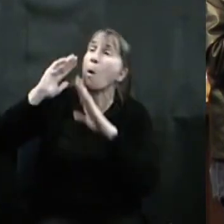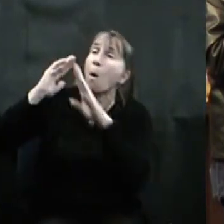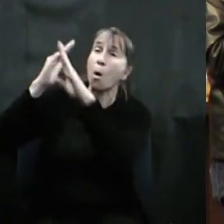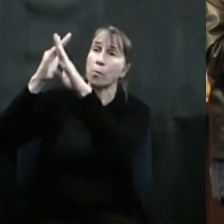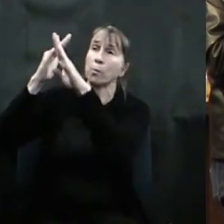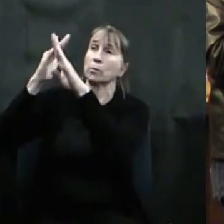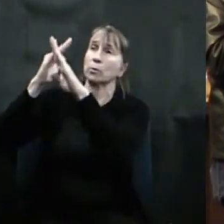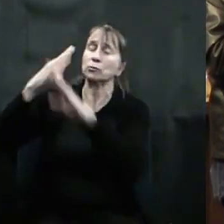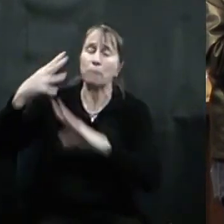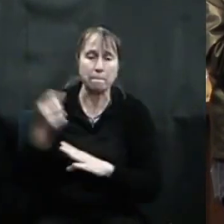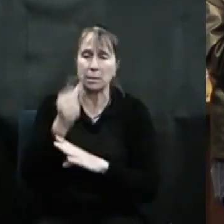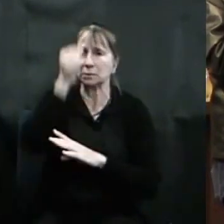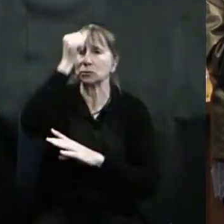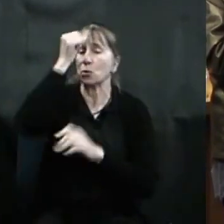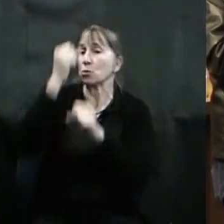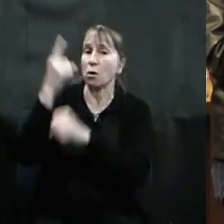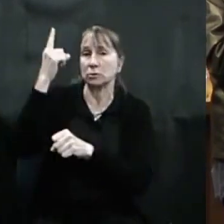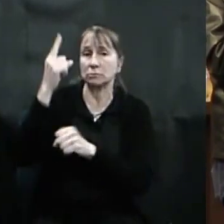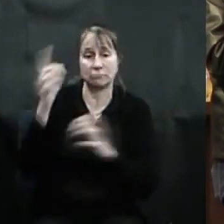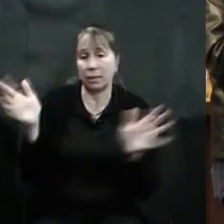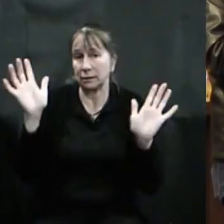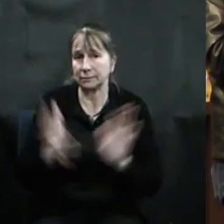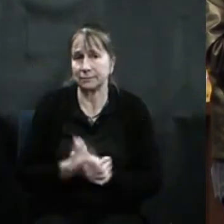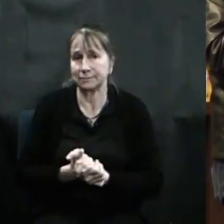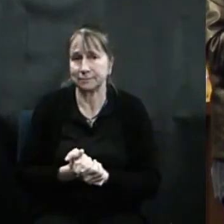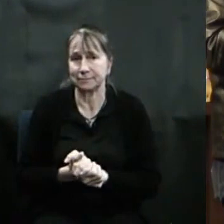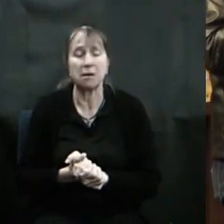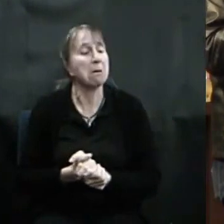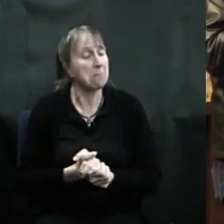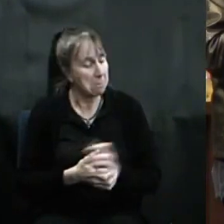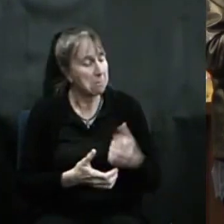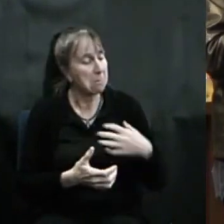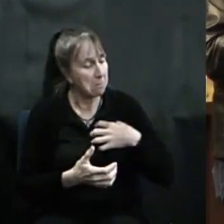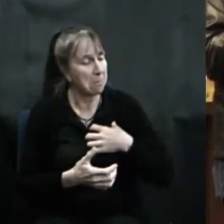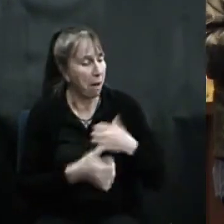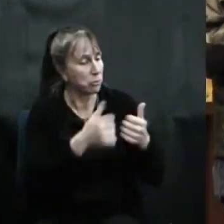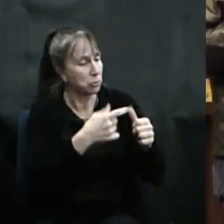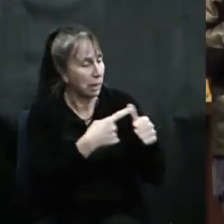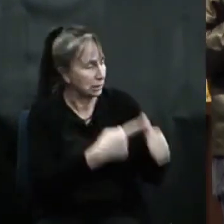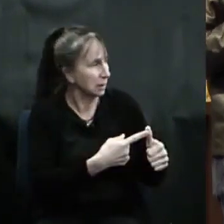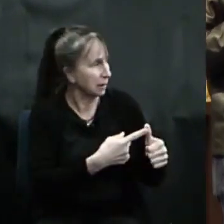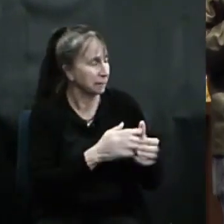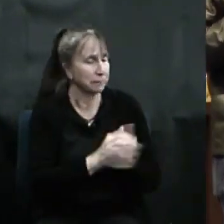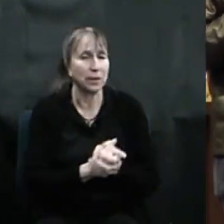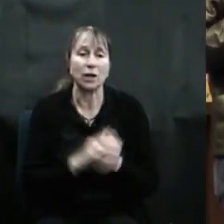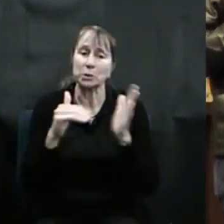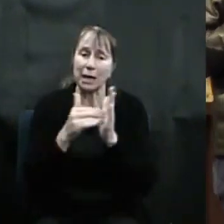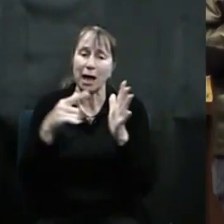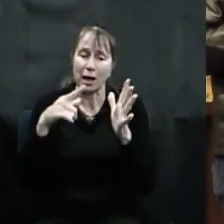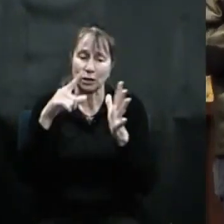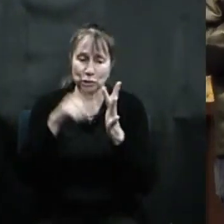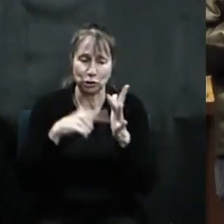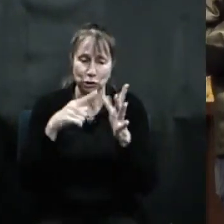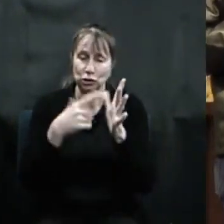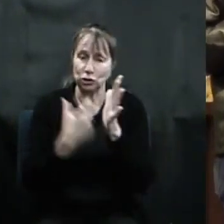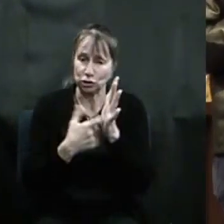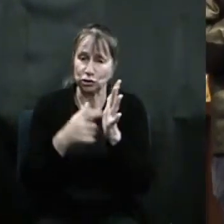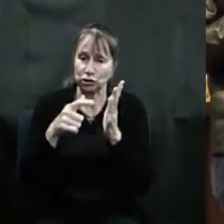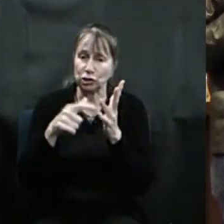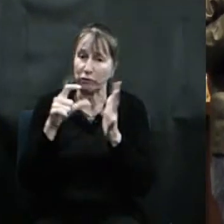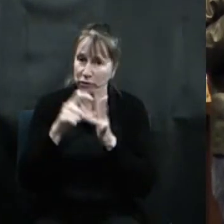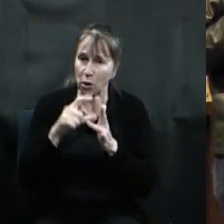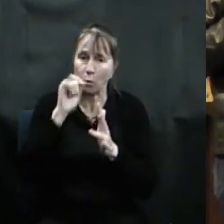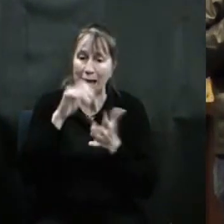it. Good answer. Good answer. Jared is going to help us get into Ezekiel,